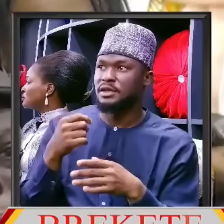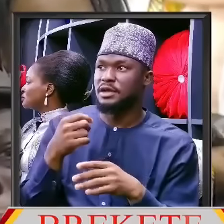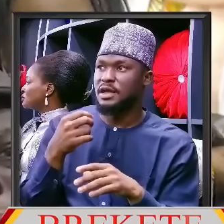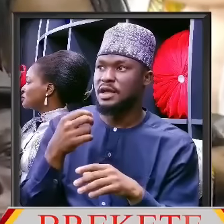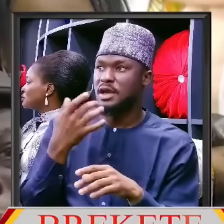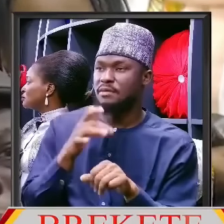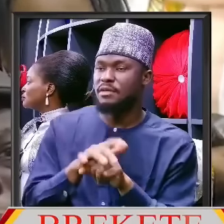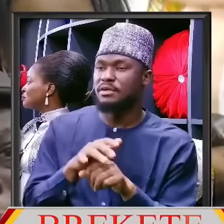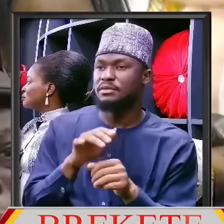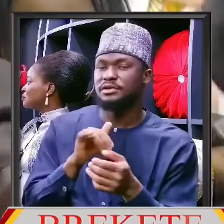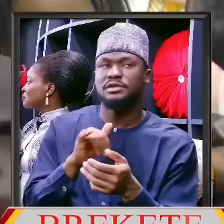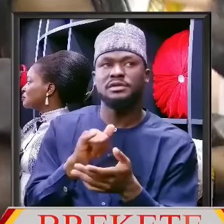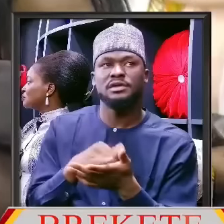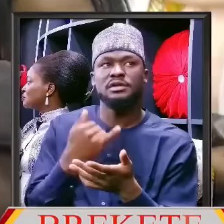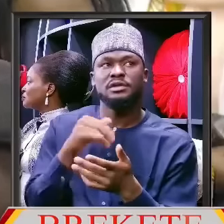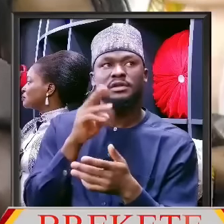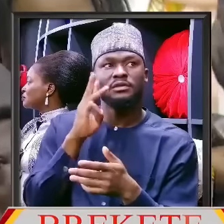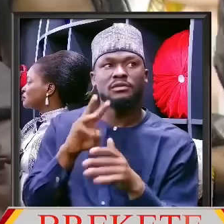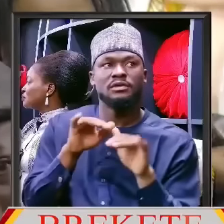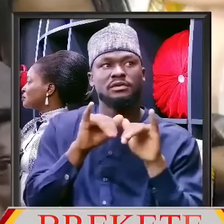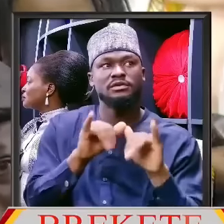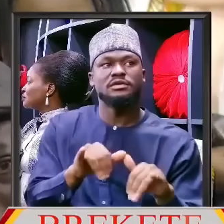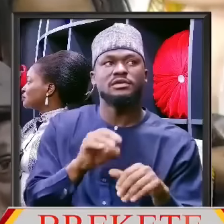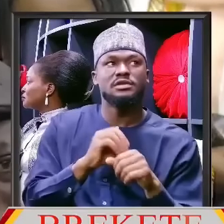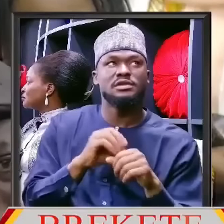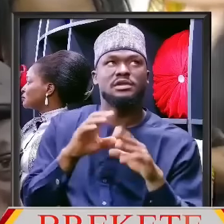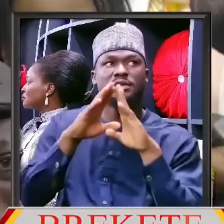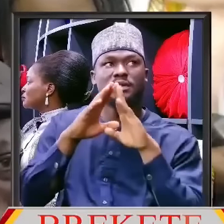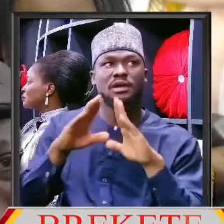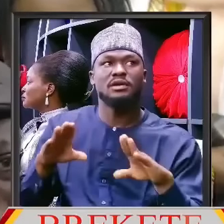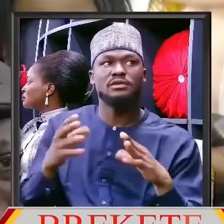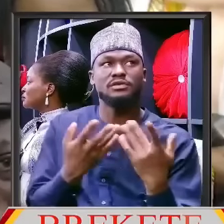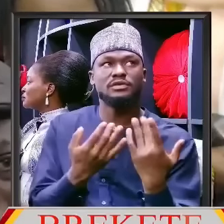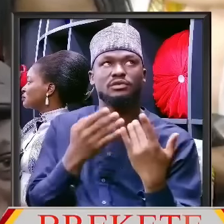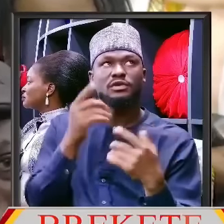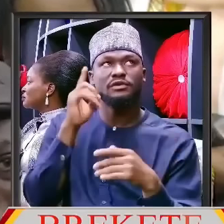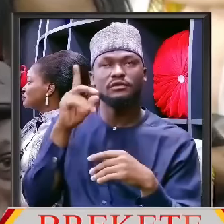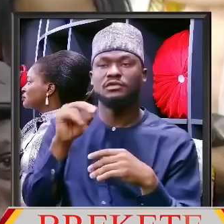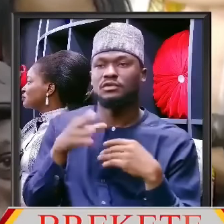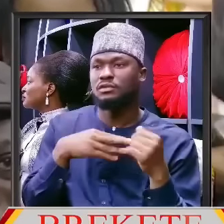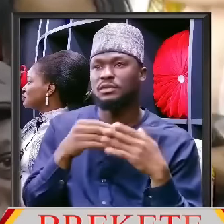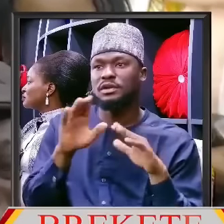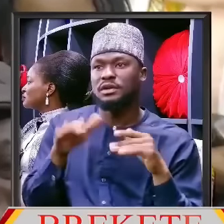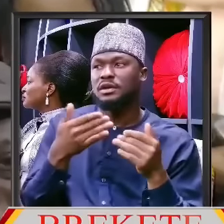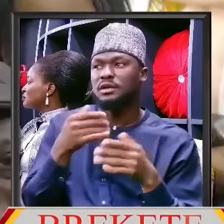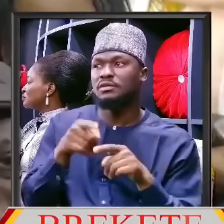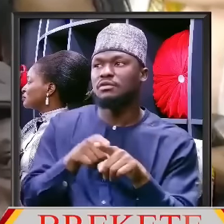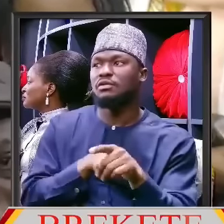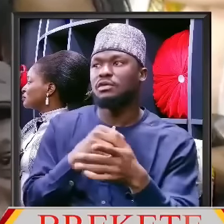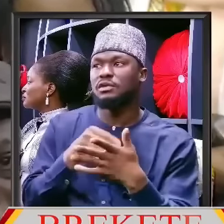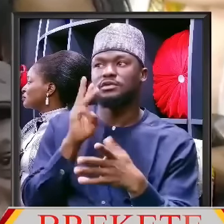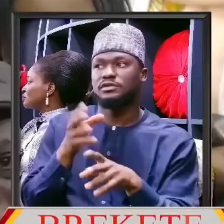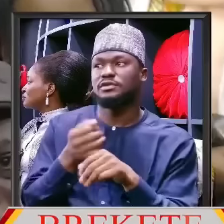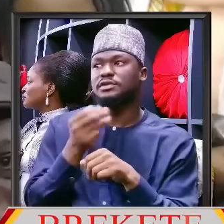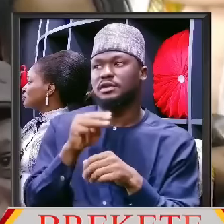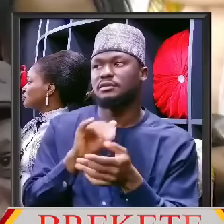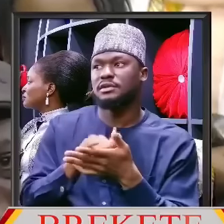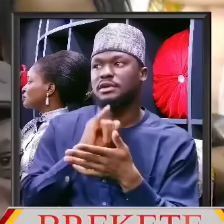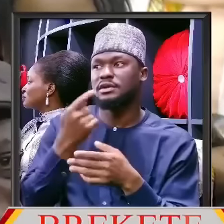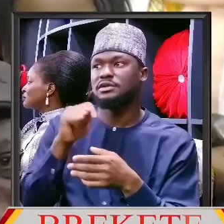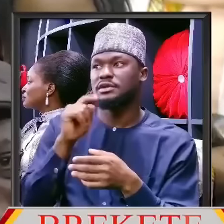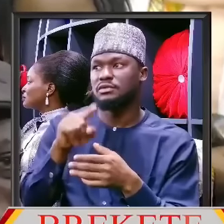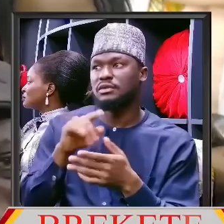undertaking. Say then go stay for house. Wait for no matter how long it will take. That is the